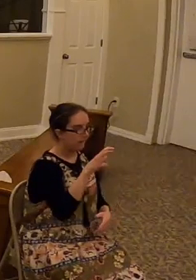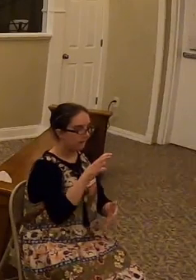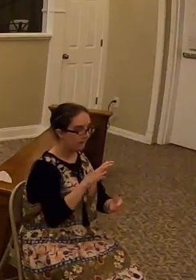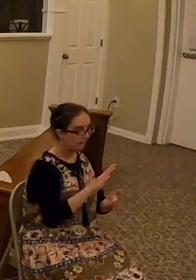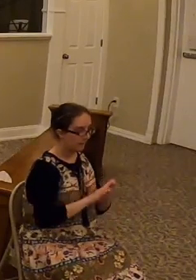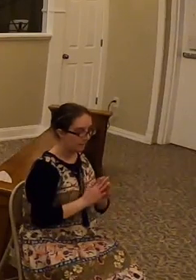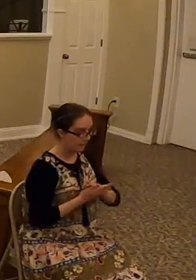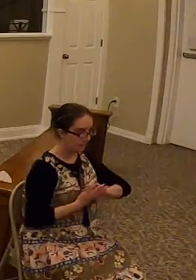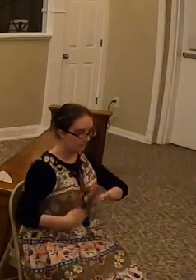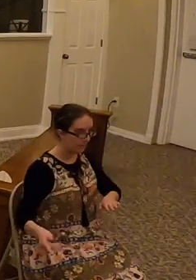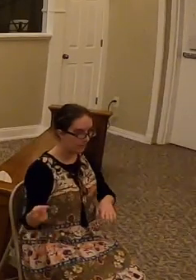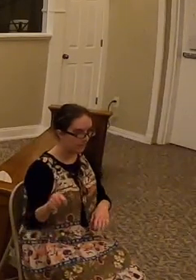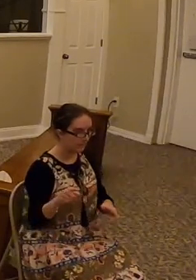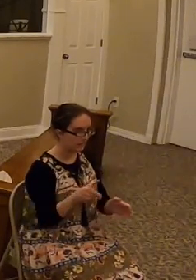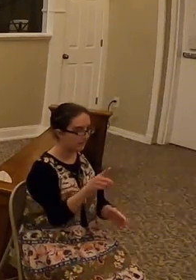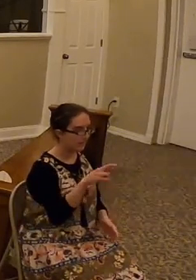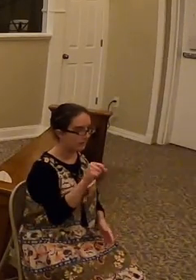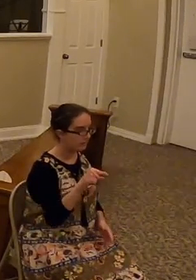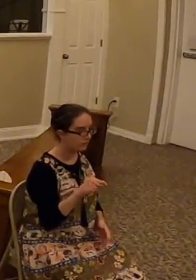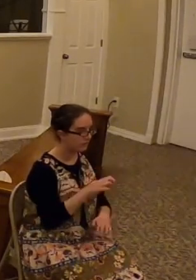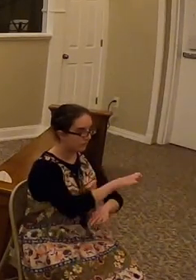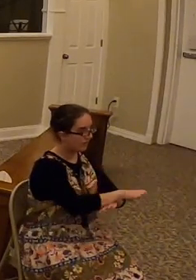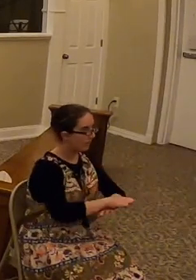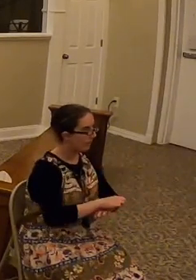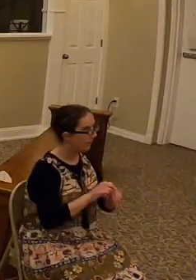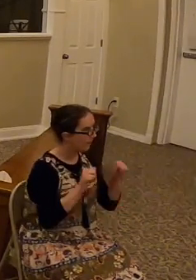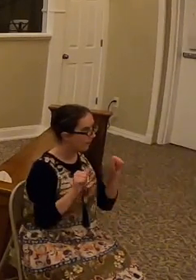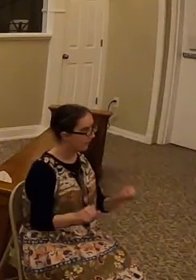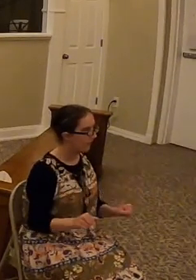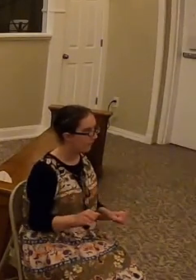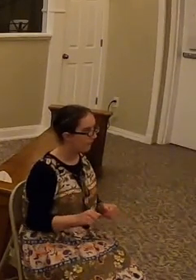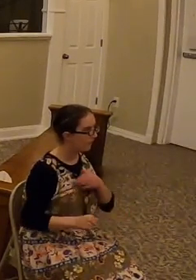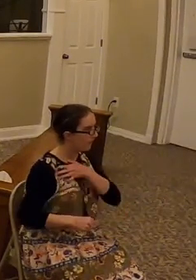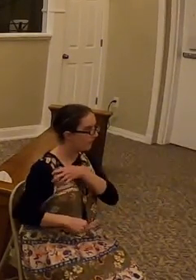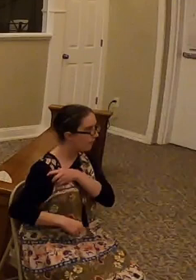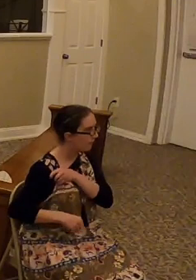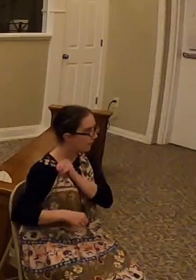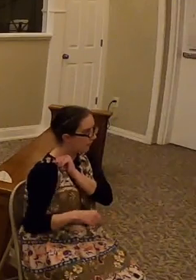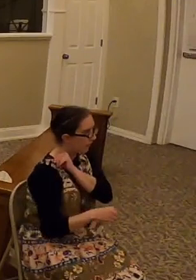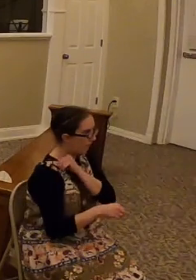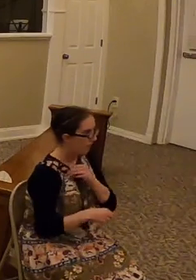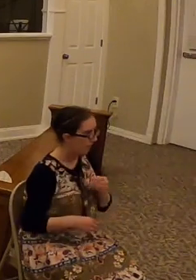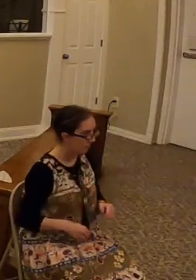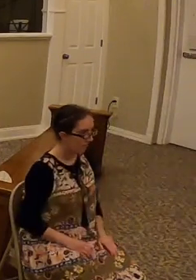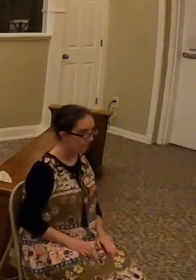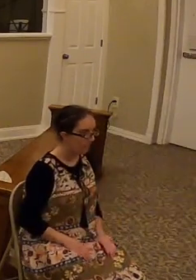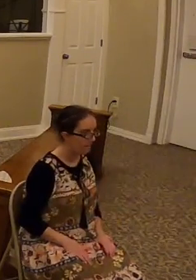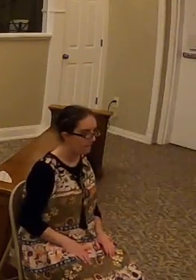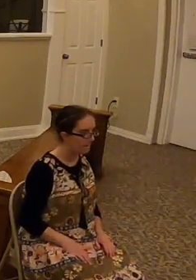drag effect, thus enabling the eagle to fly almost indefinitely.